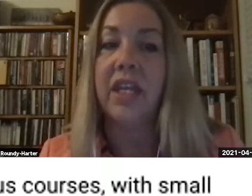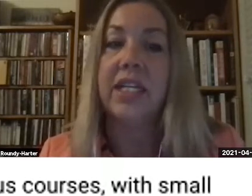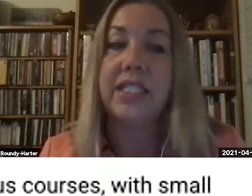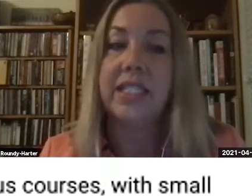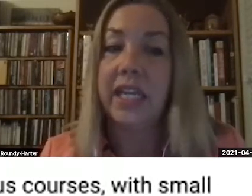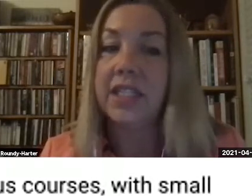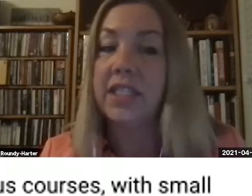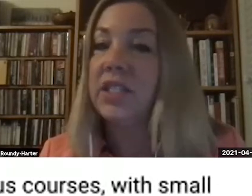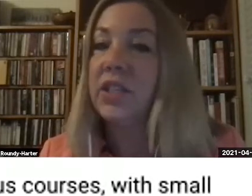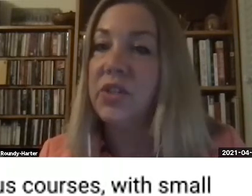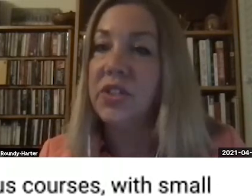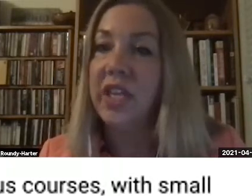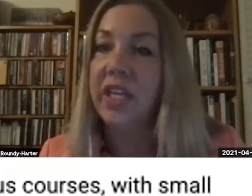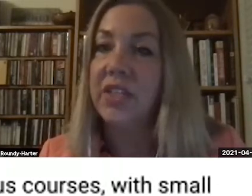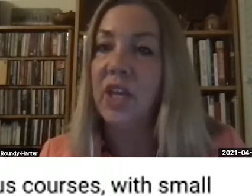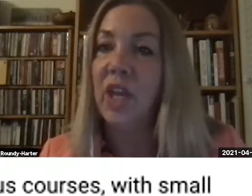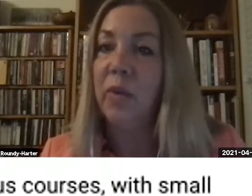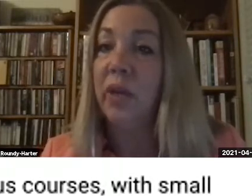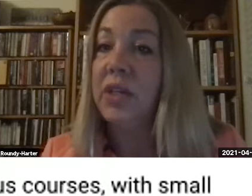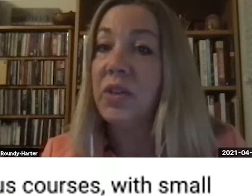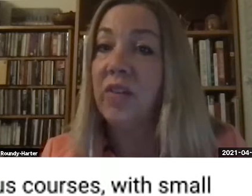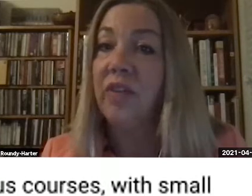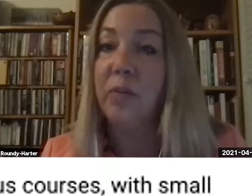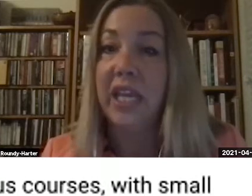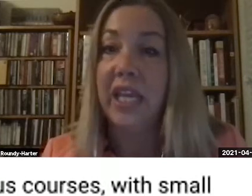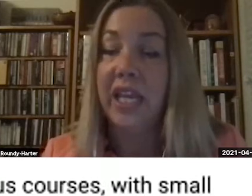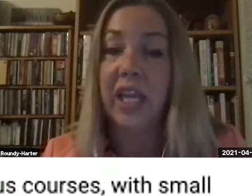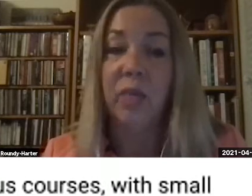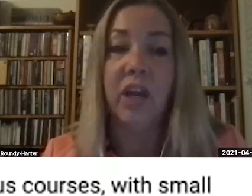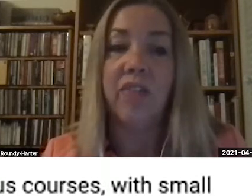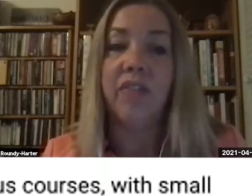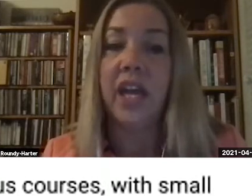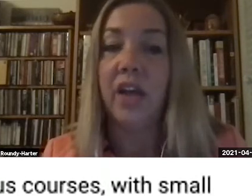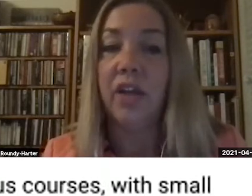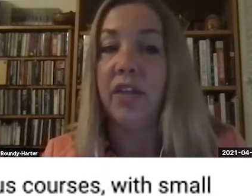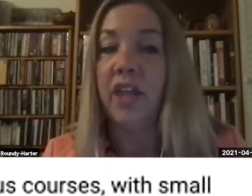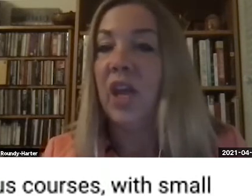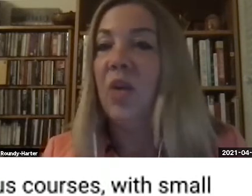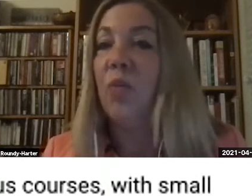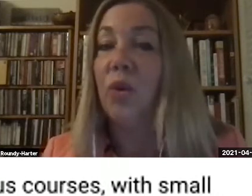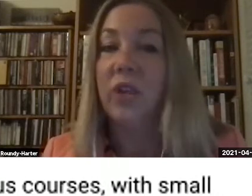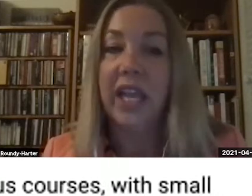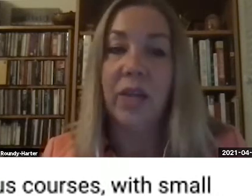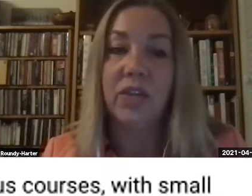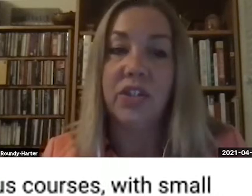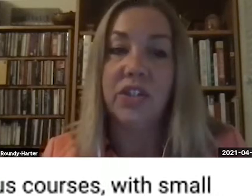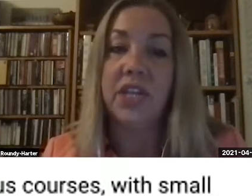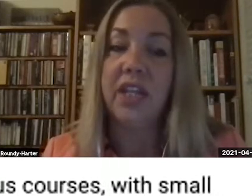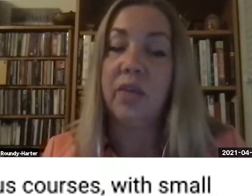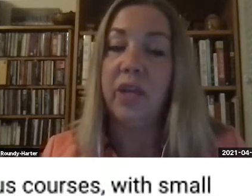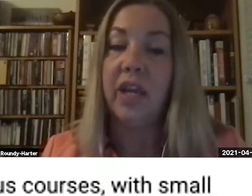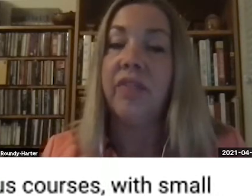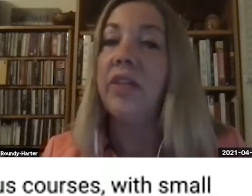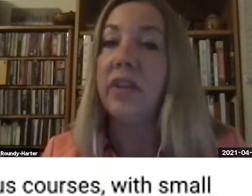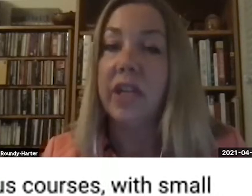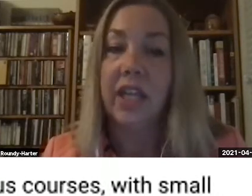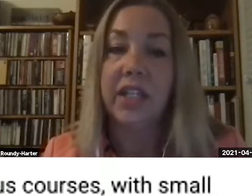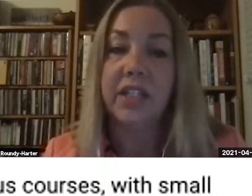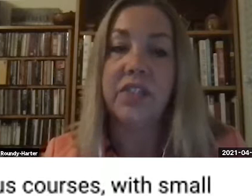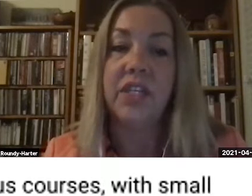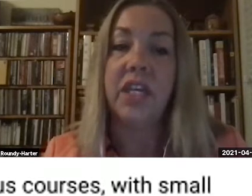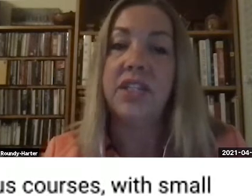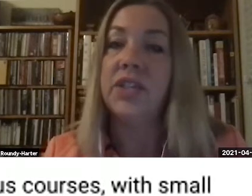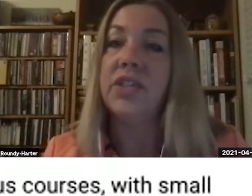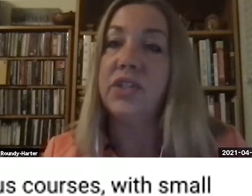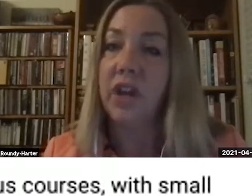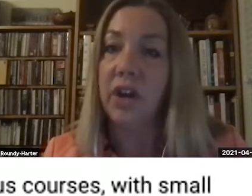science and social studies, but we also offer PE and we offer health. world languages. And then we have other